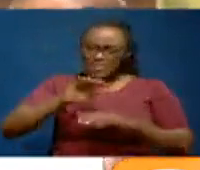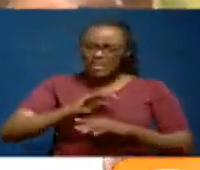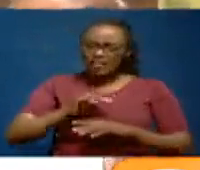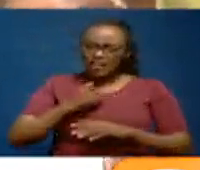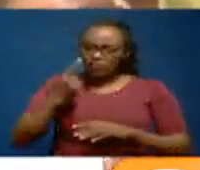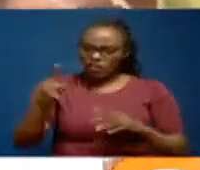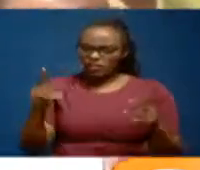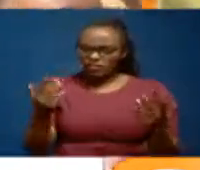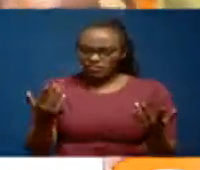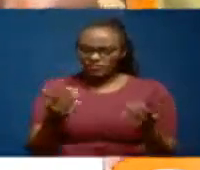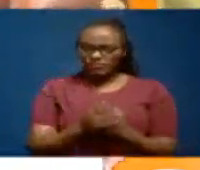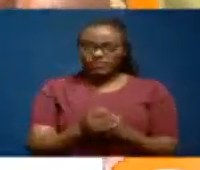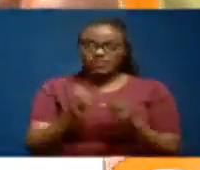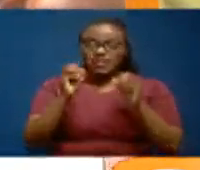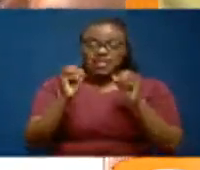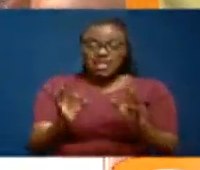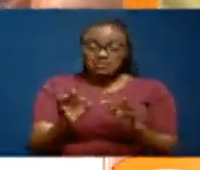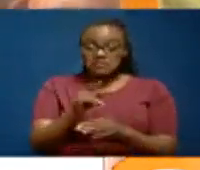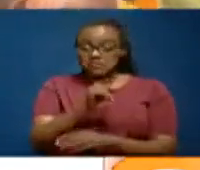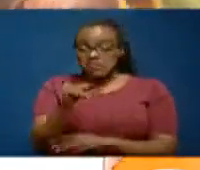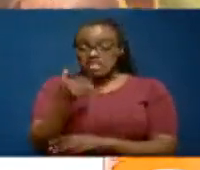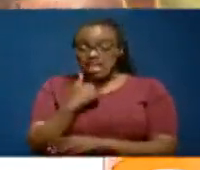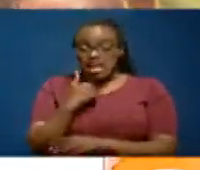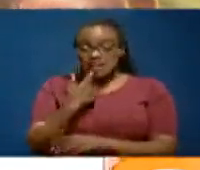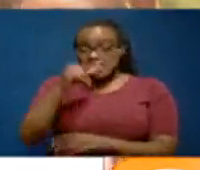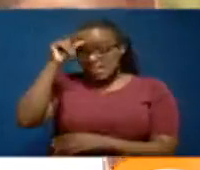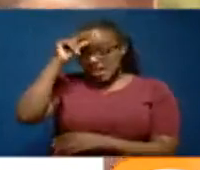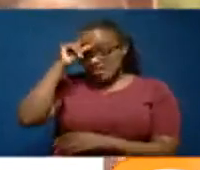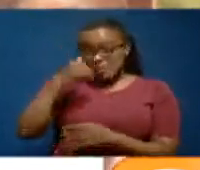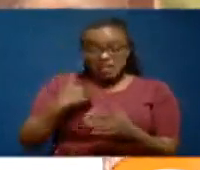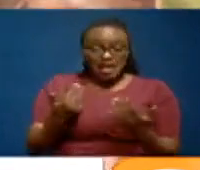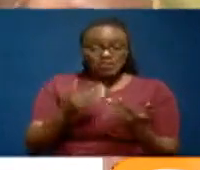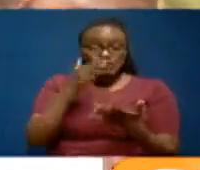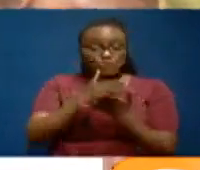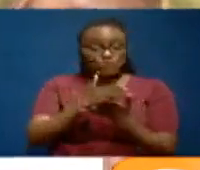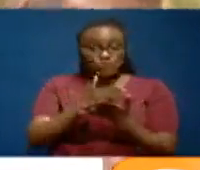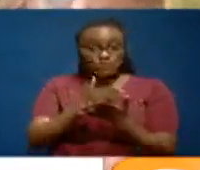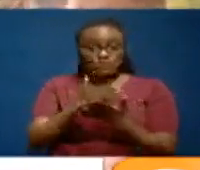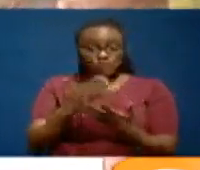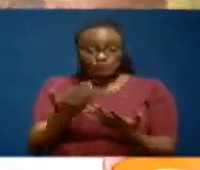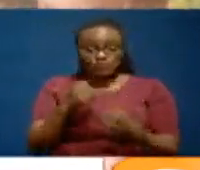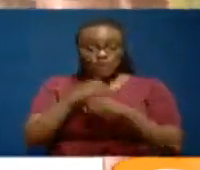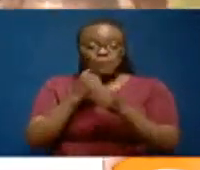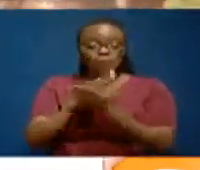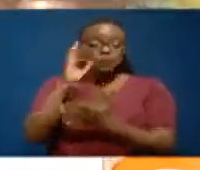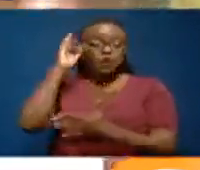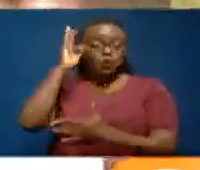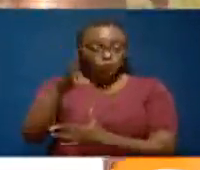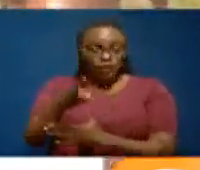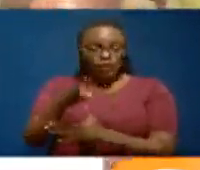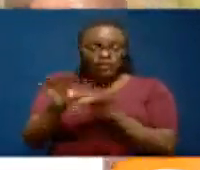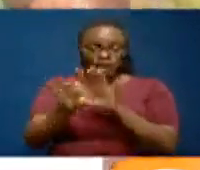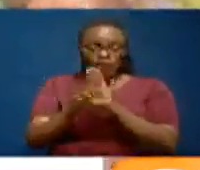sio? Kama wanaume, serikali iko na wanaume. Sivyo? Tutahakikisha kwamba